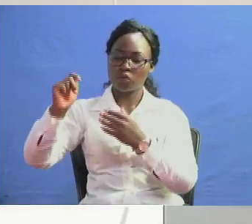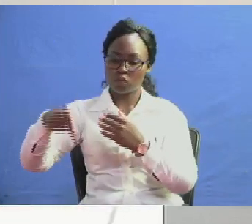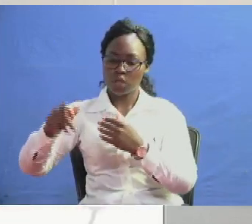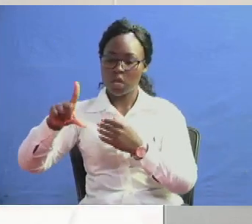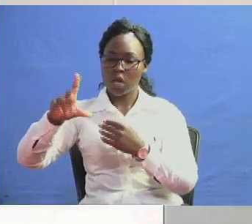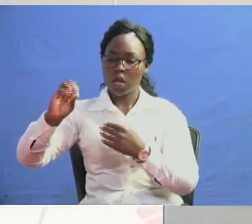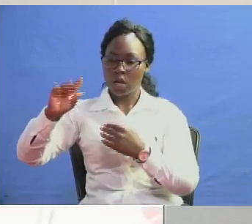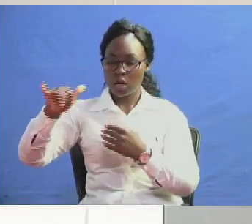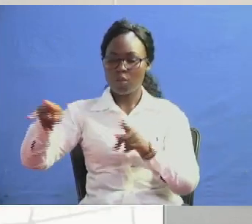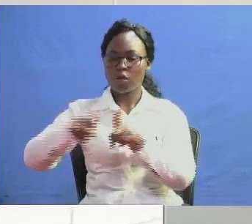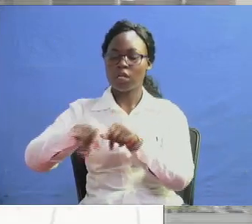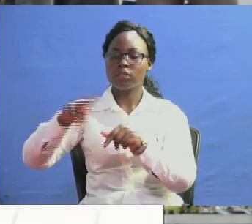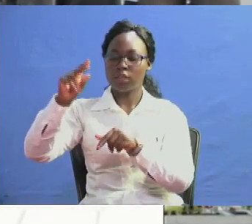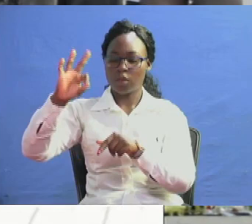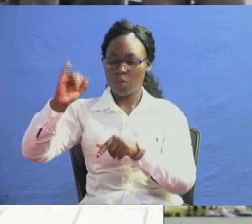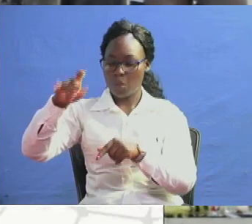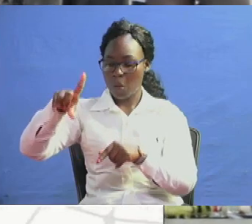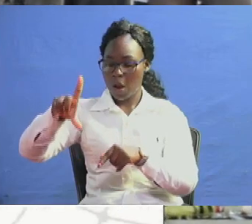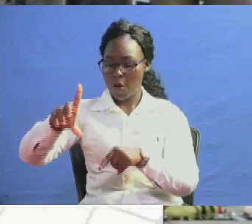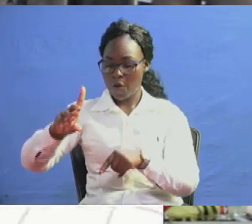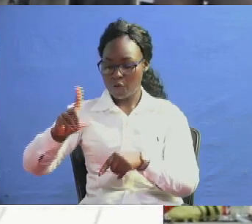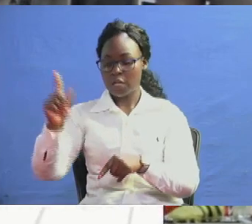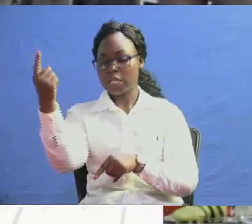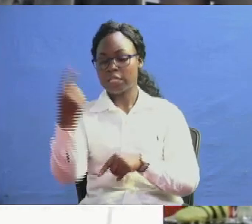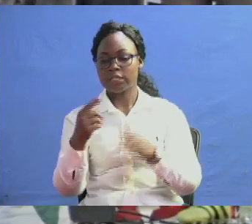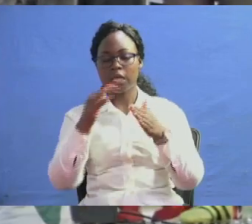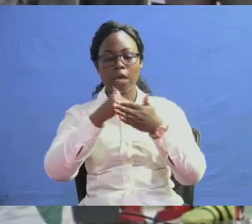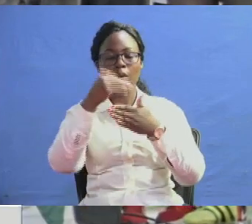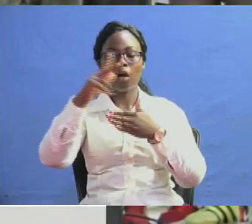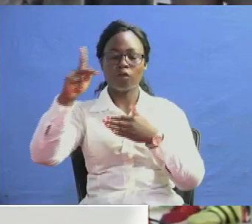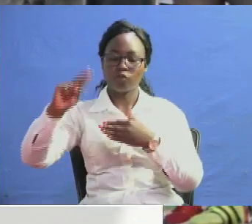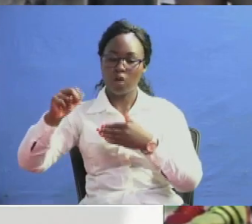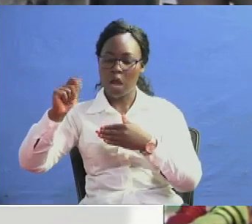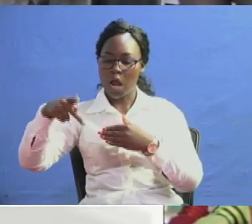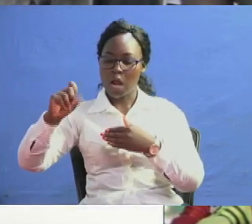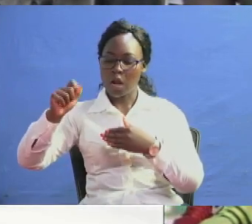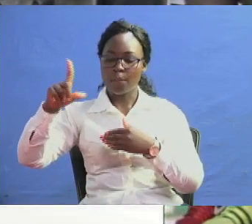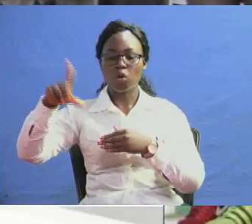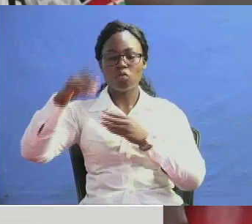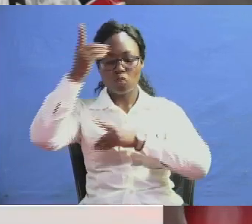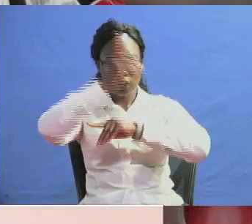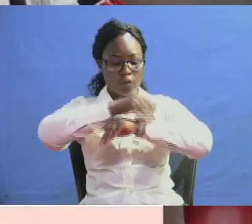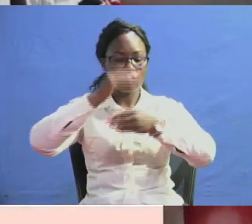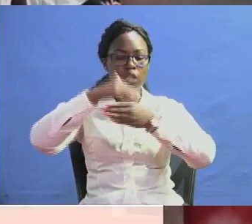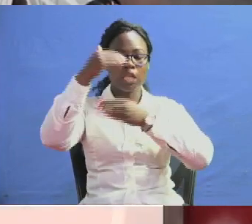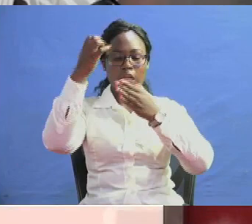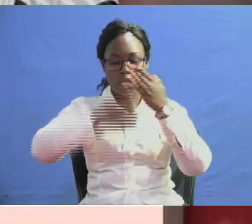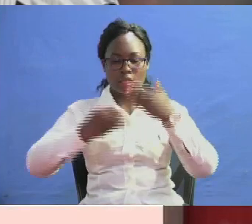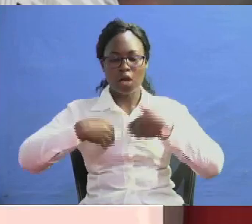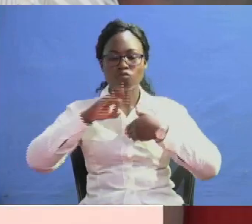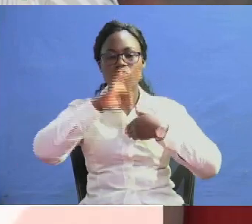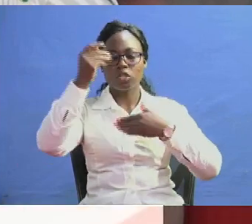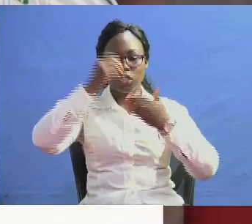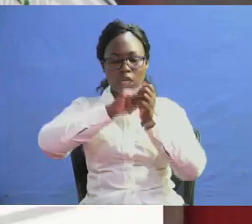Igor Tudor failed. This came after Napoli was defeated by Empoli last weekend. Having lost 3 out of